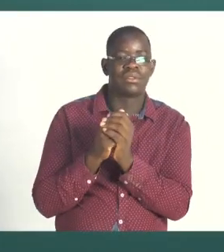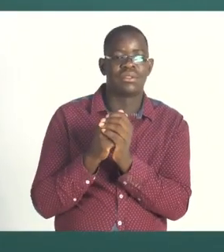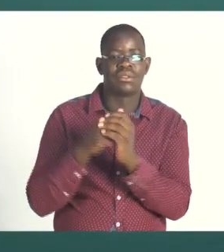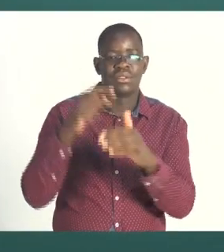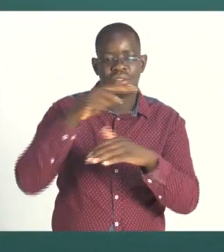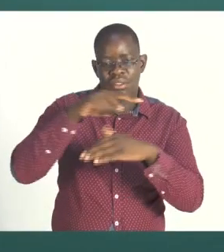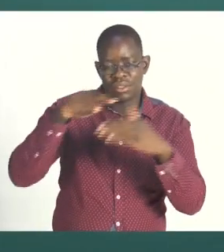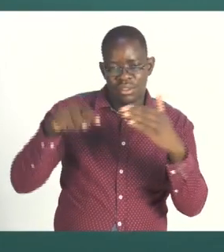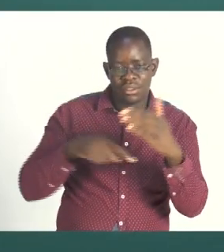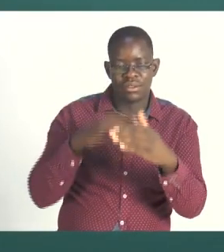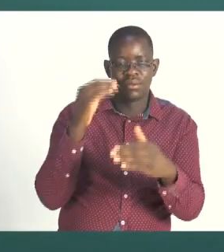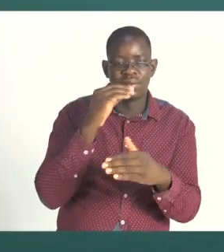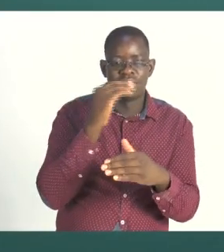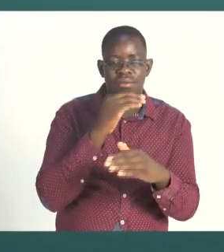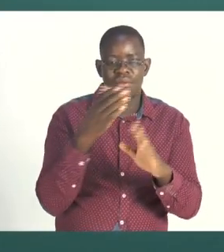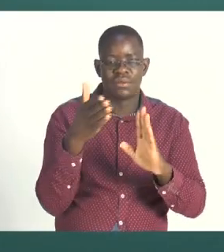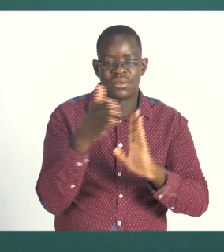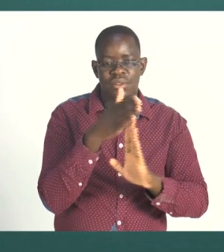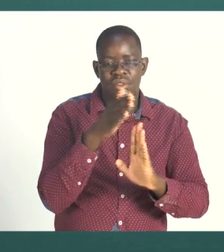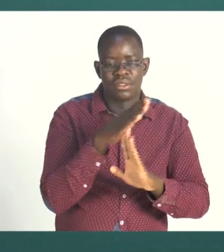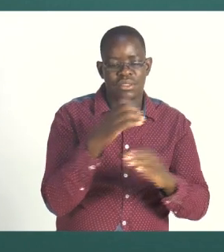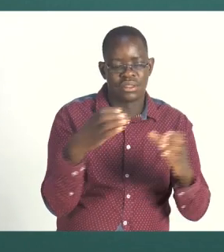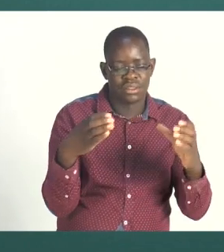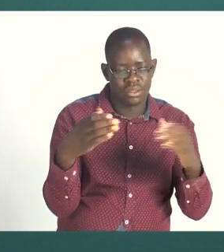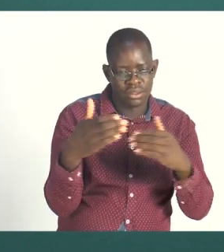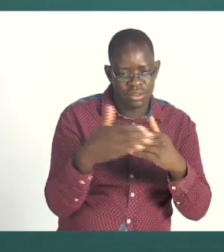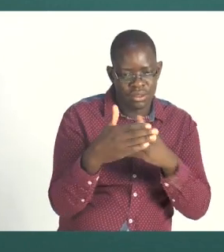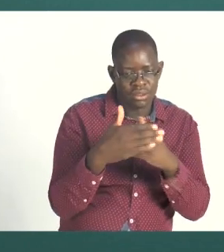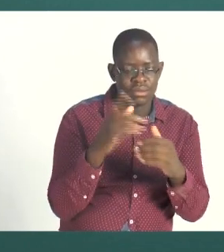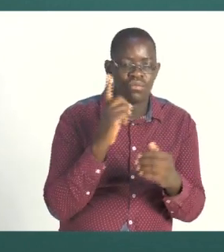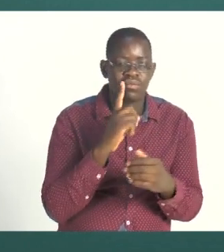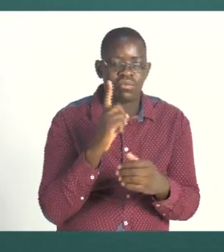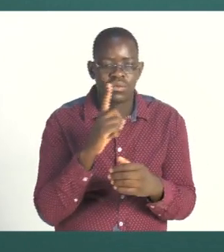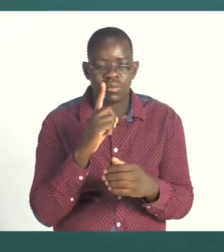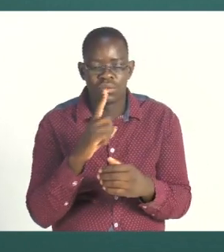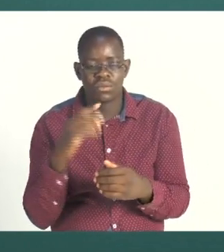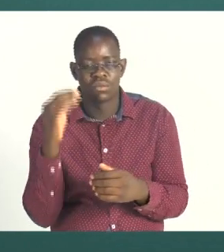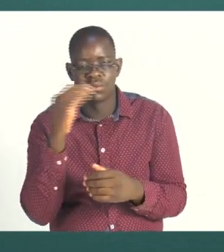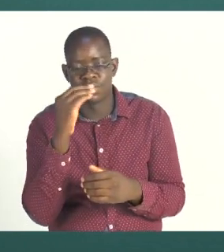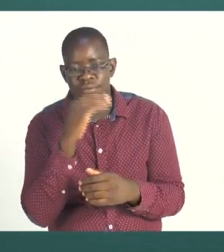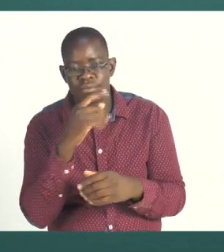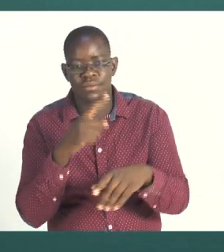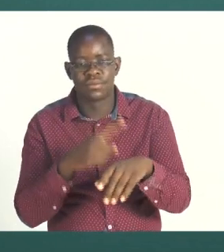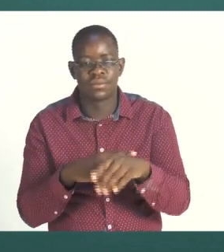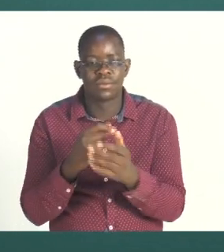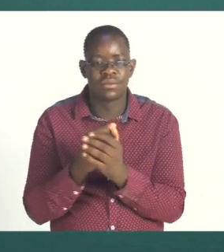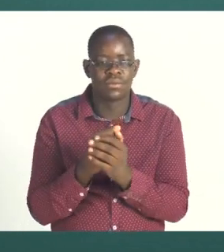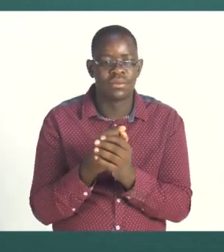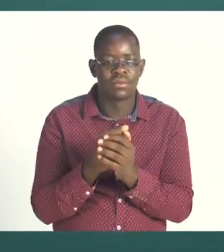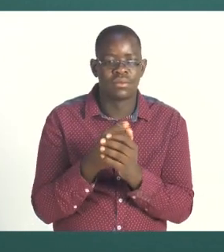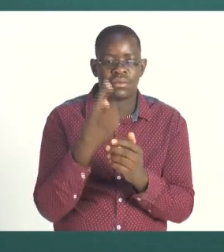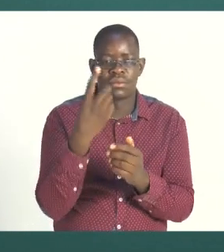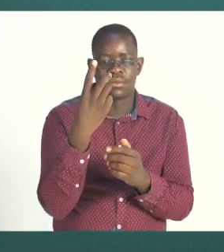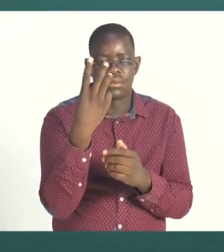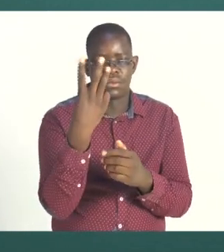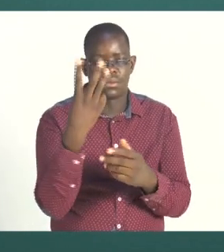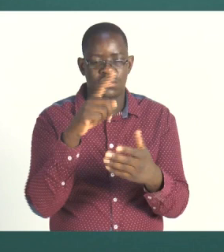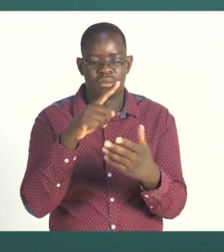Intensive grazing management is about keeping animals at a close range and controlling their grazing. There